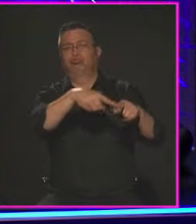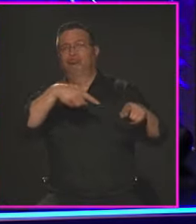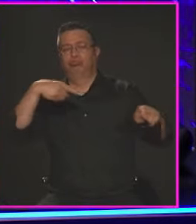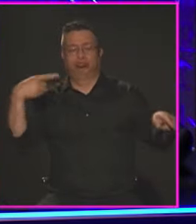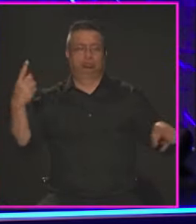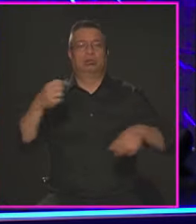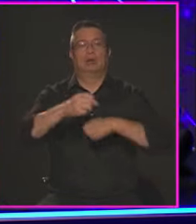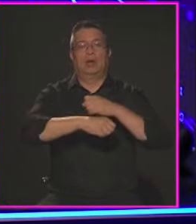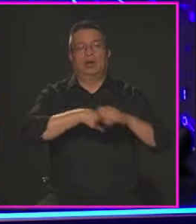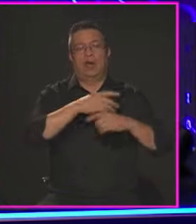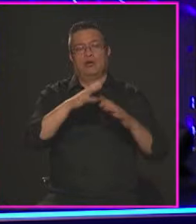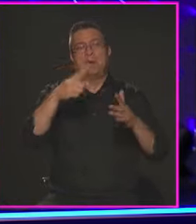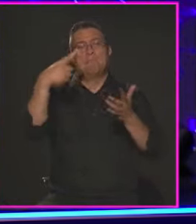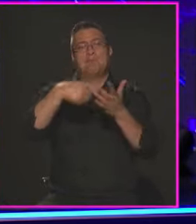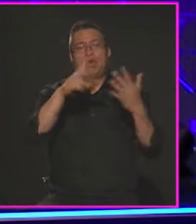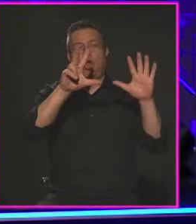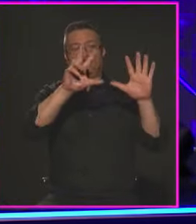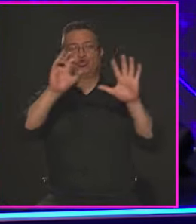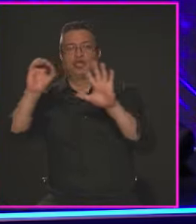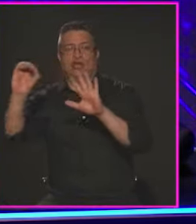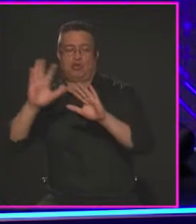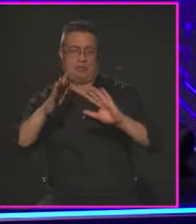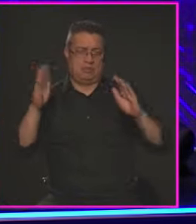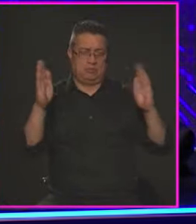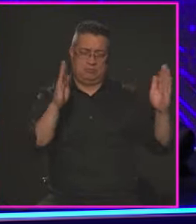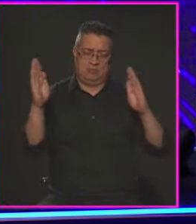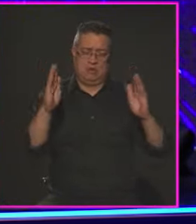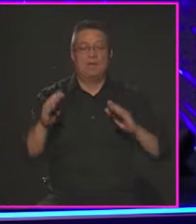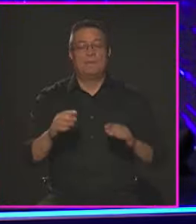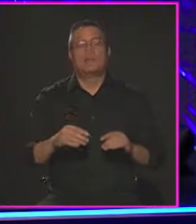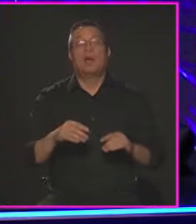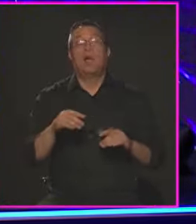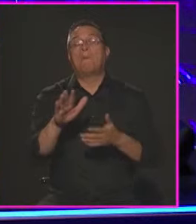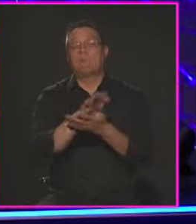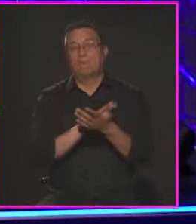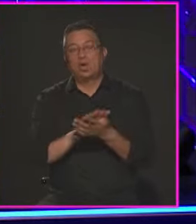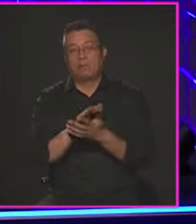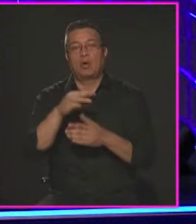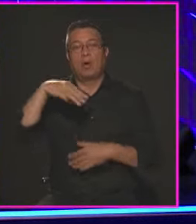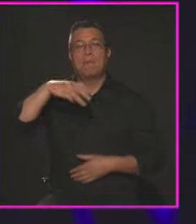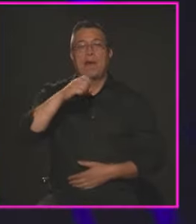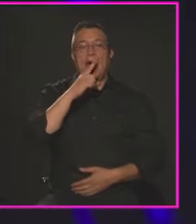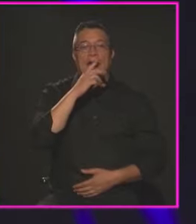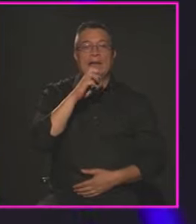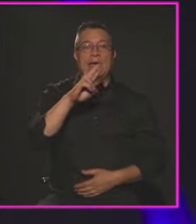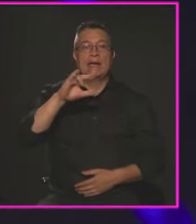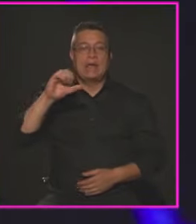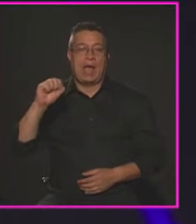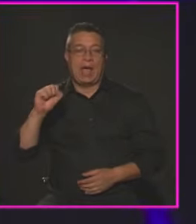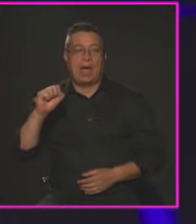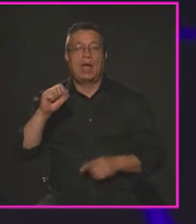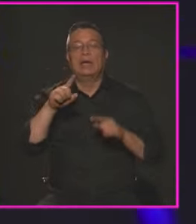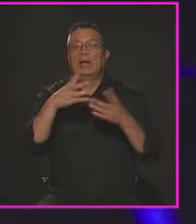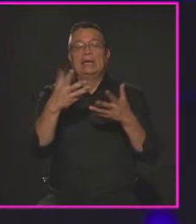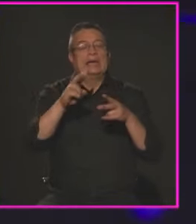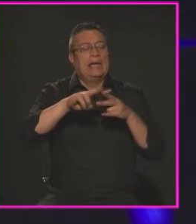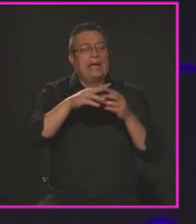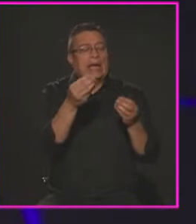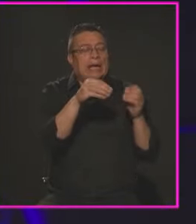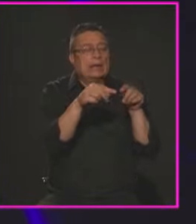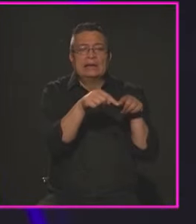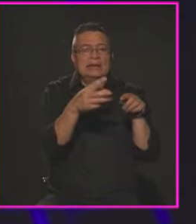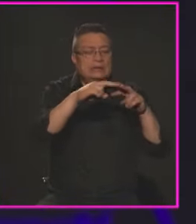The same kind of fundamental questions were asked about matter. Is it continuous or discontinuous? What it is made of? How